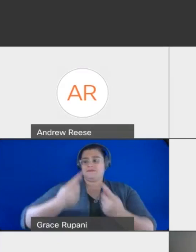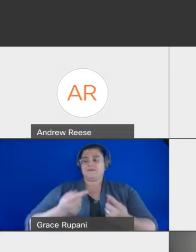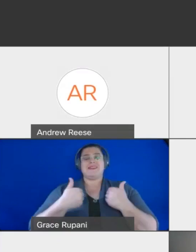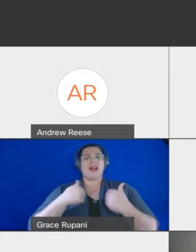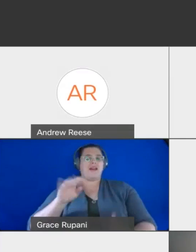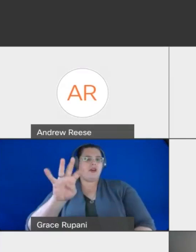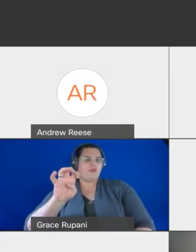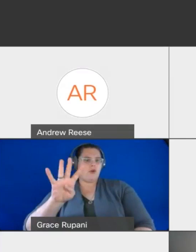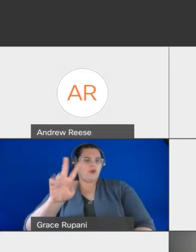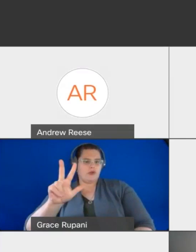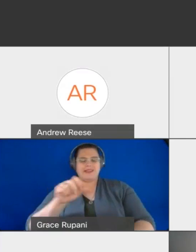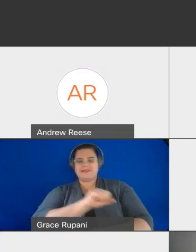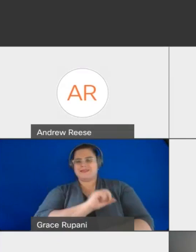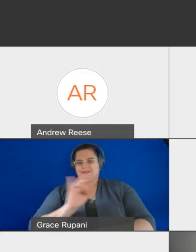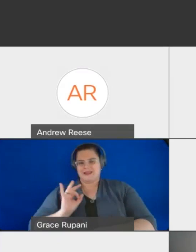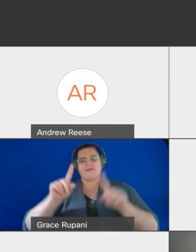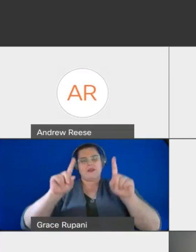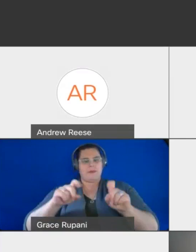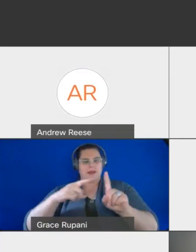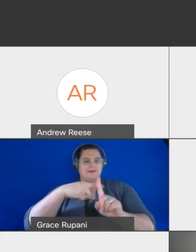who have tested positive for coronavirus.